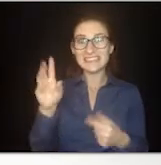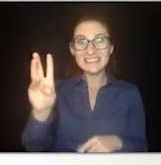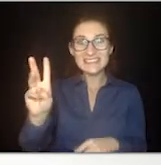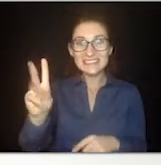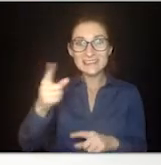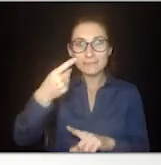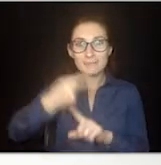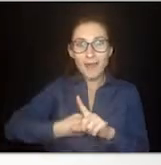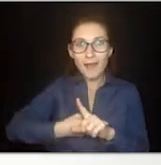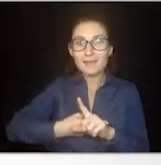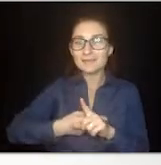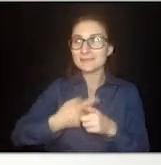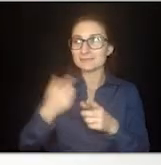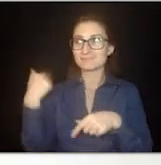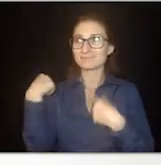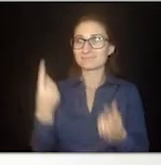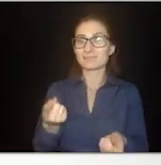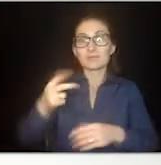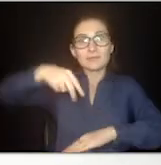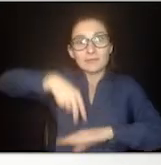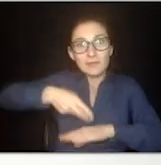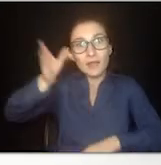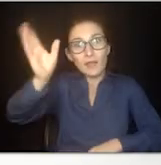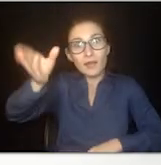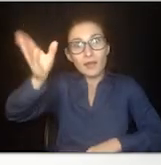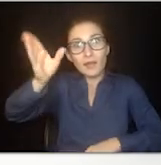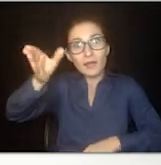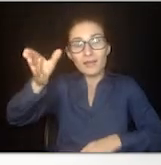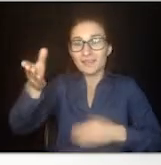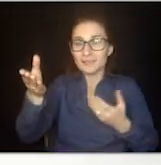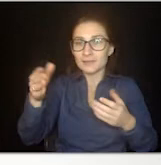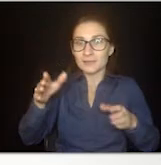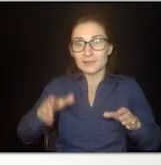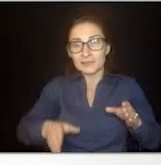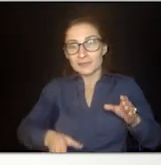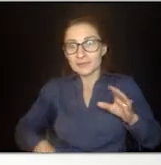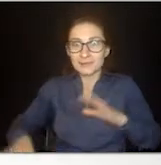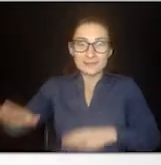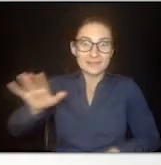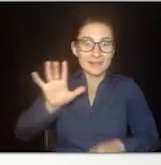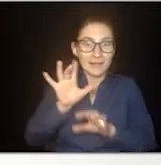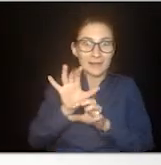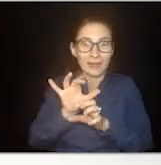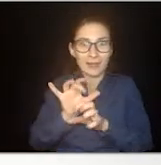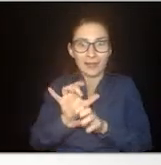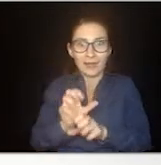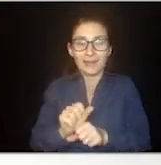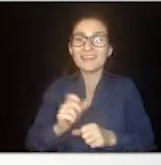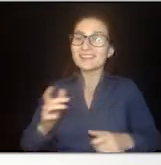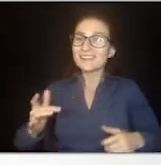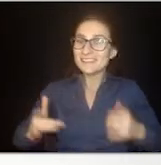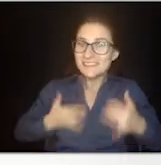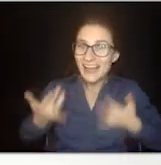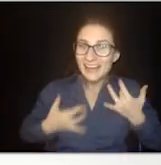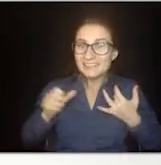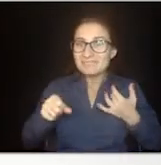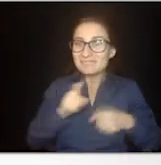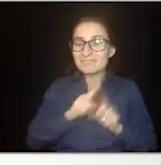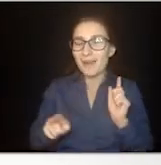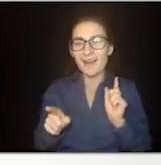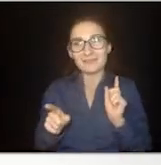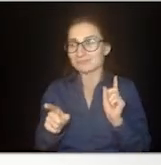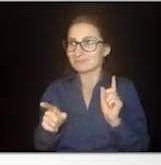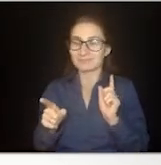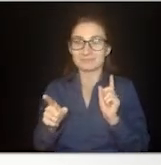16 months since we've stood up in front of a group and talked. So this is exciting, and I'm a little like, how do I